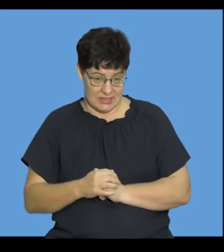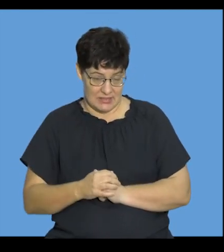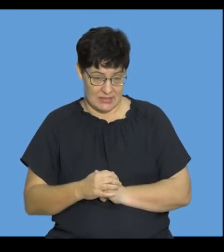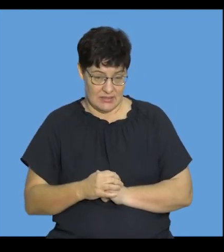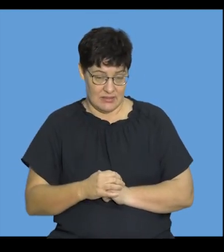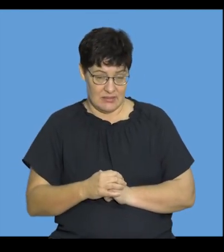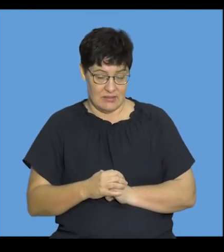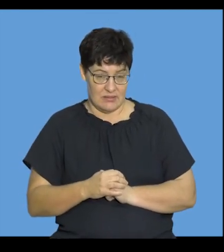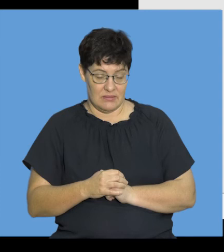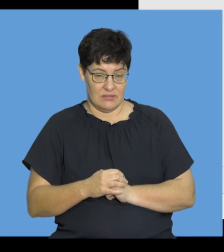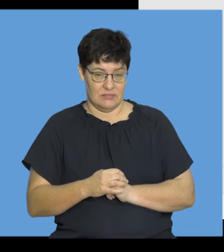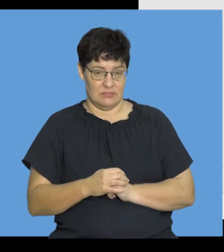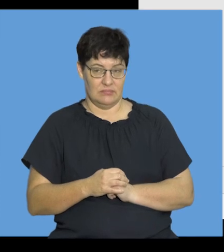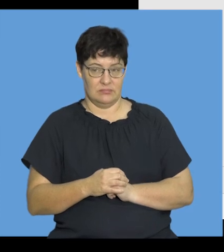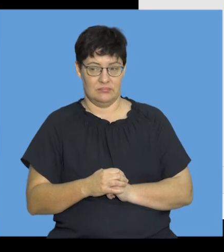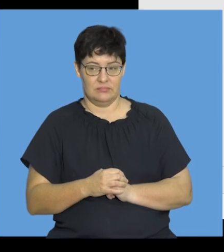taking our